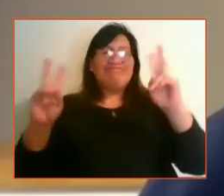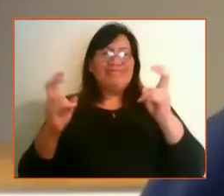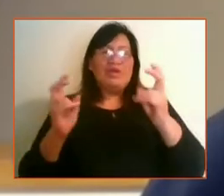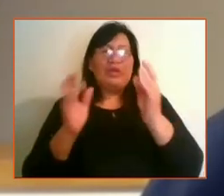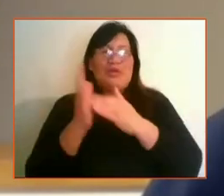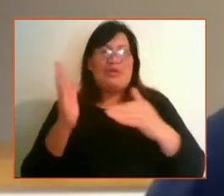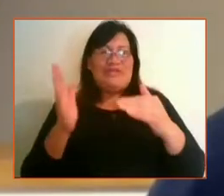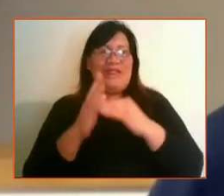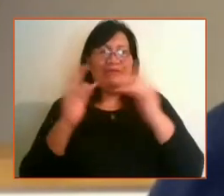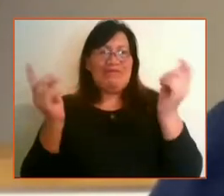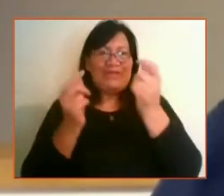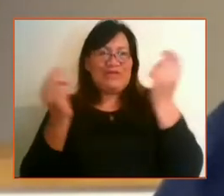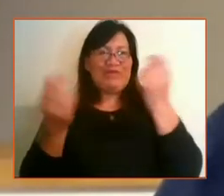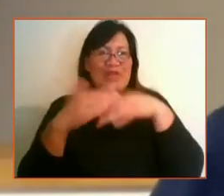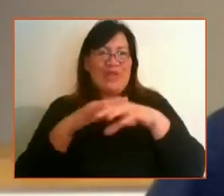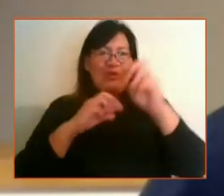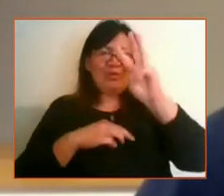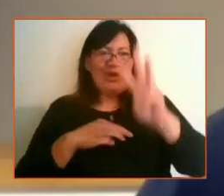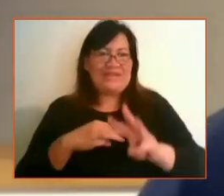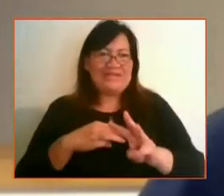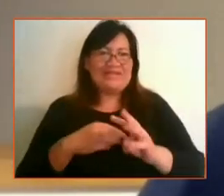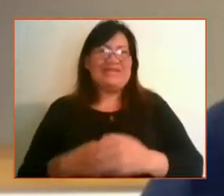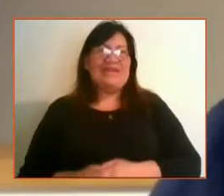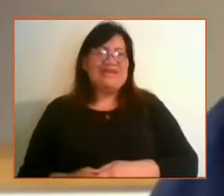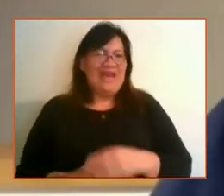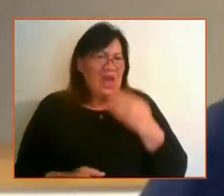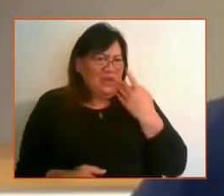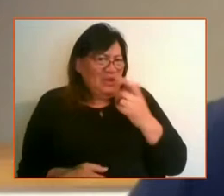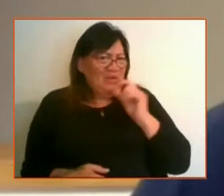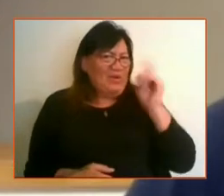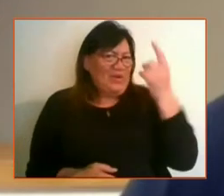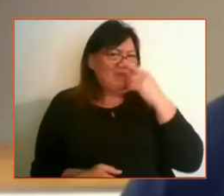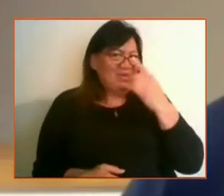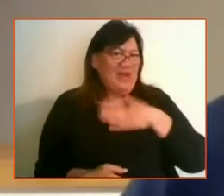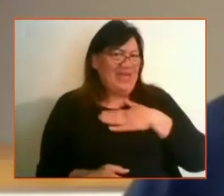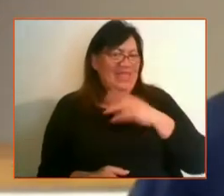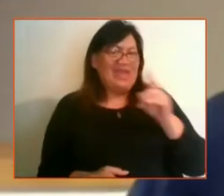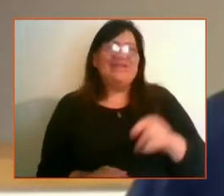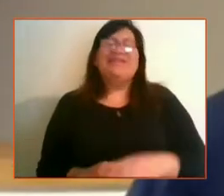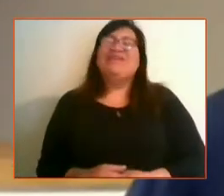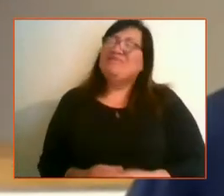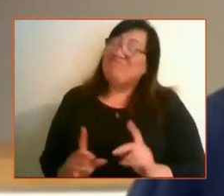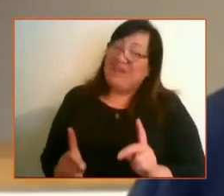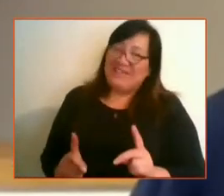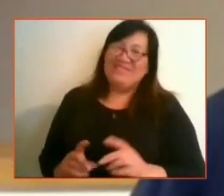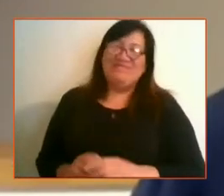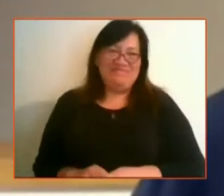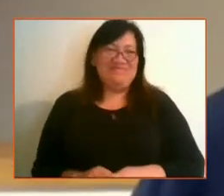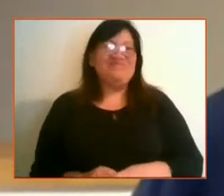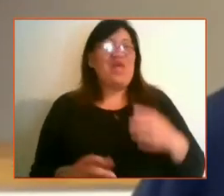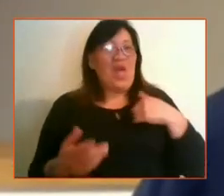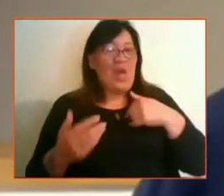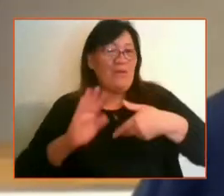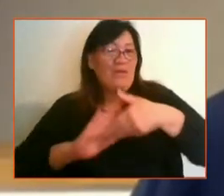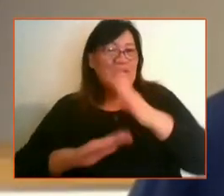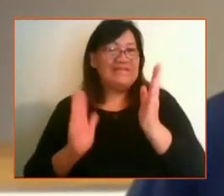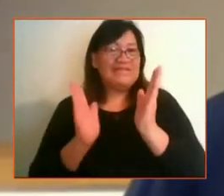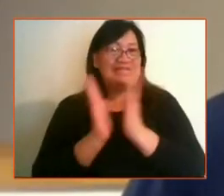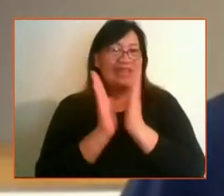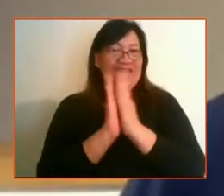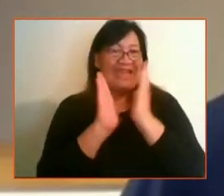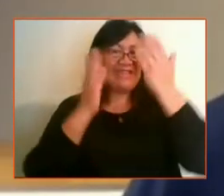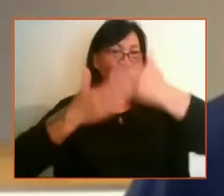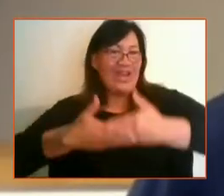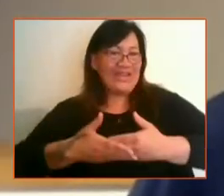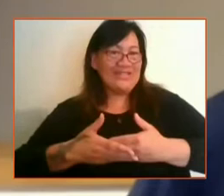in Wellington. I'm not sure whether Auckland is like it called down there, but I went on this Sunday evening and